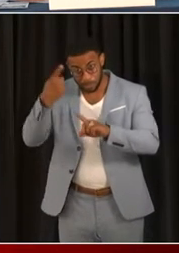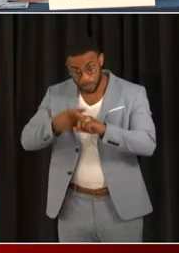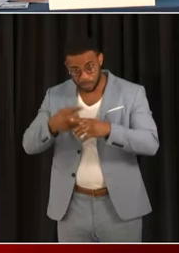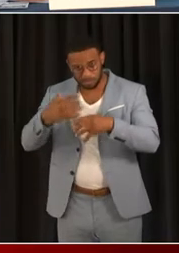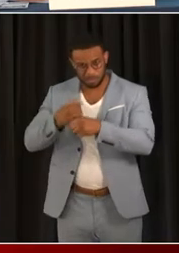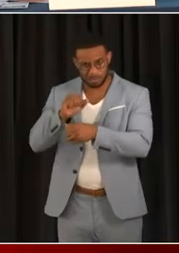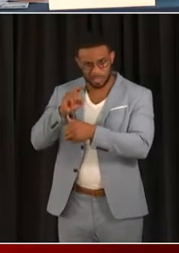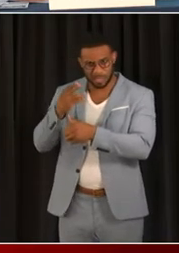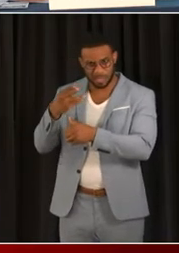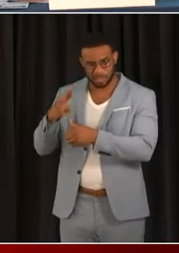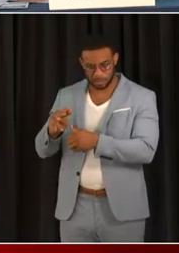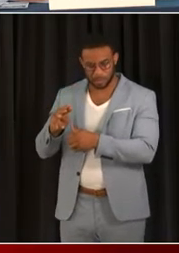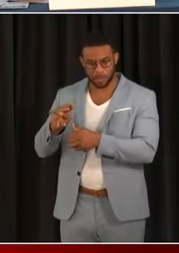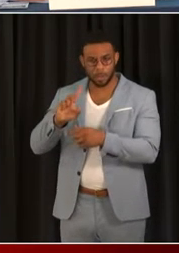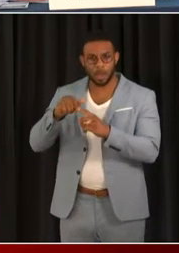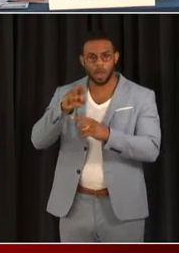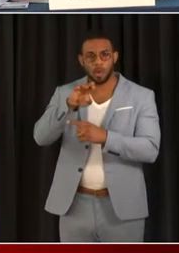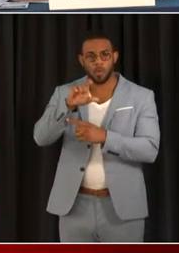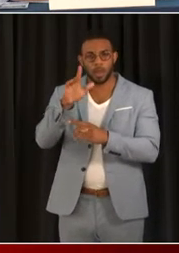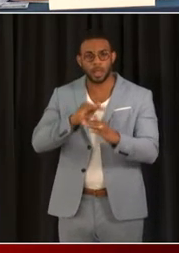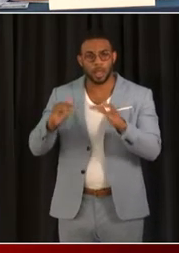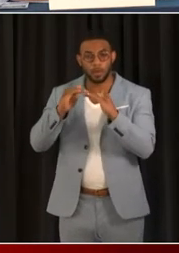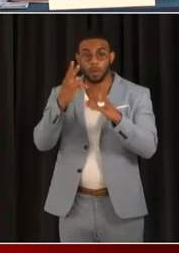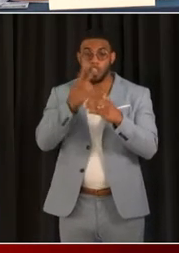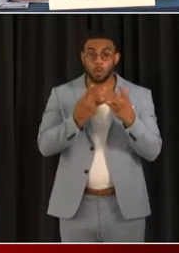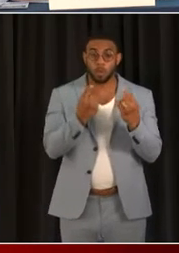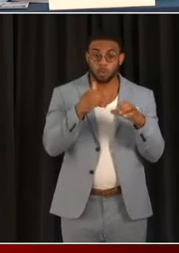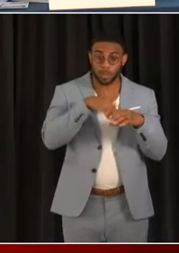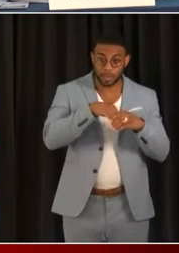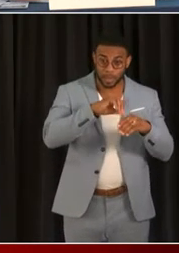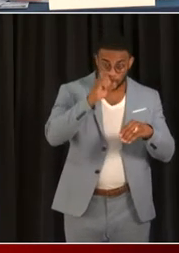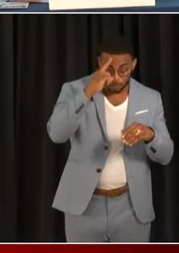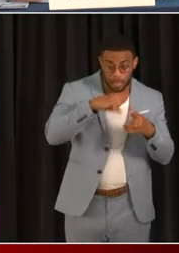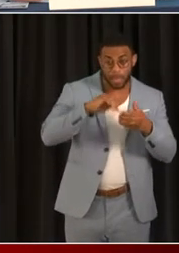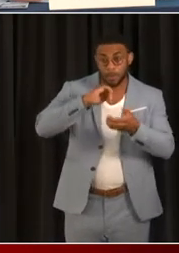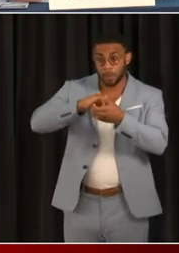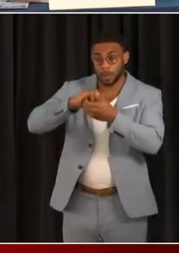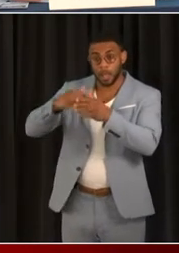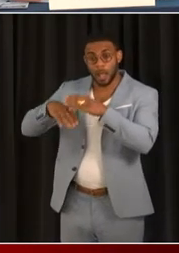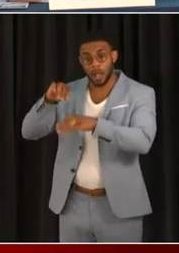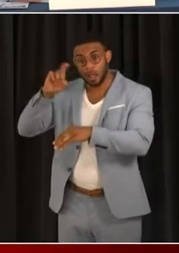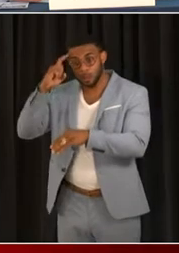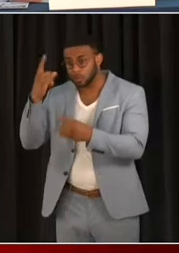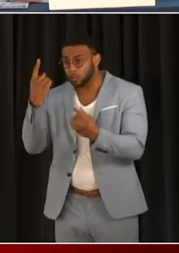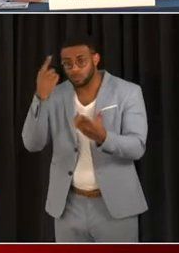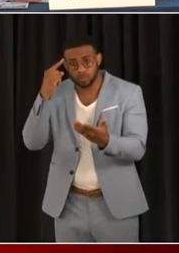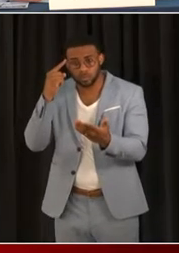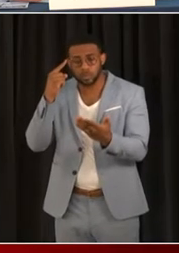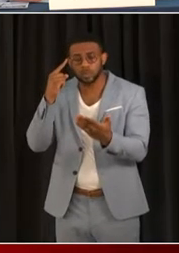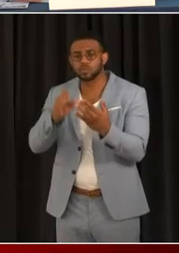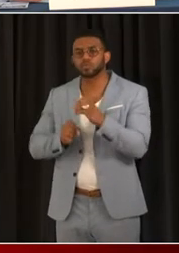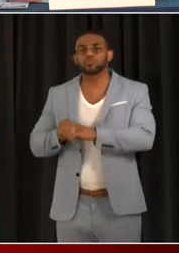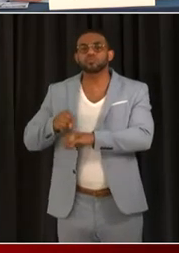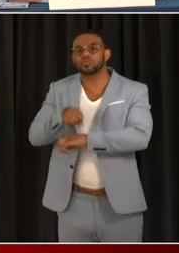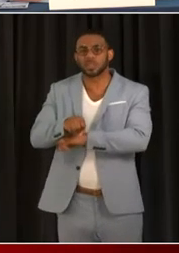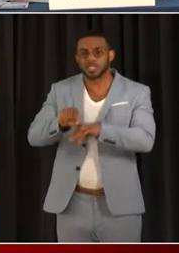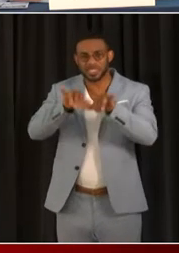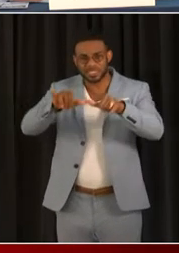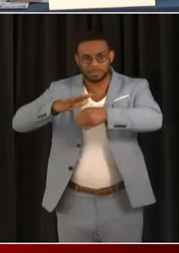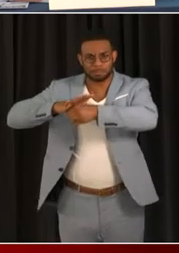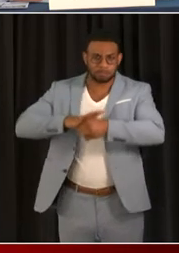Month about racial equity, both what we're doing inside the government and with our partners outside the government in order to overcome